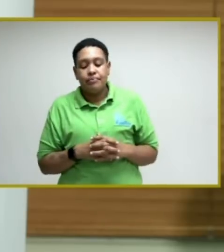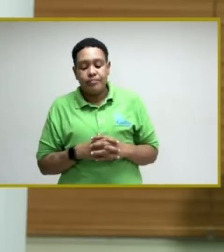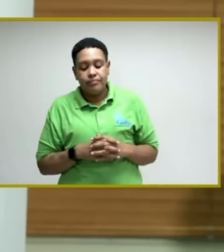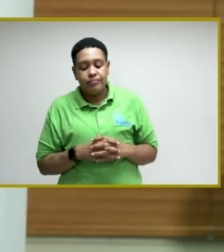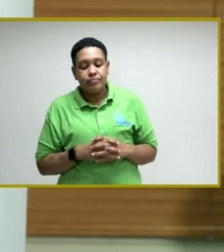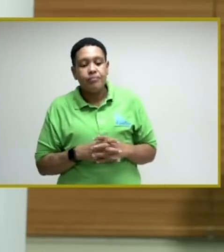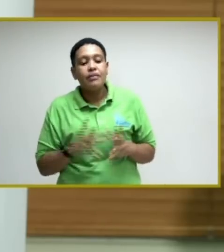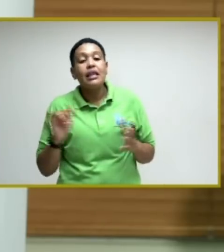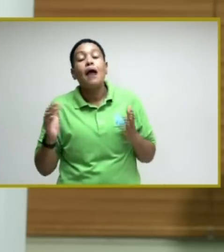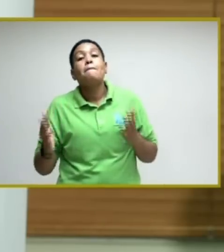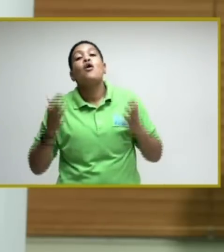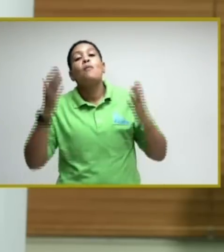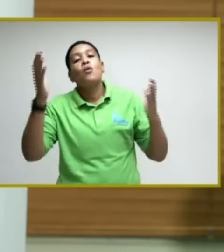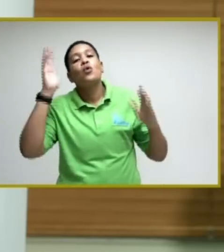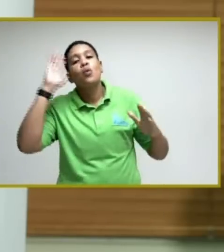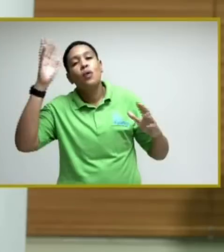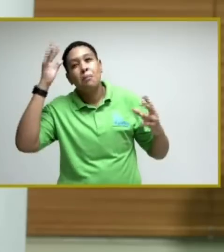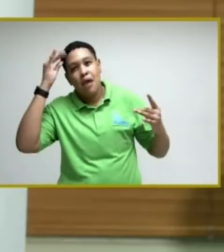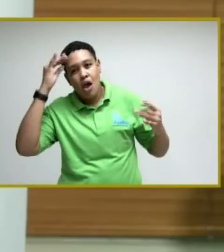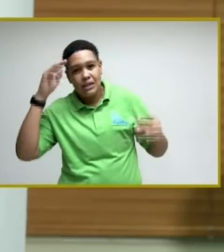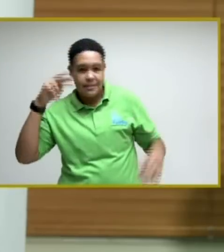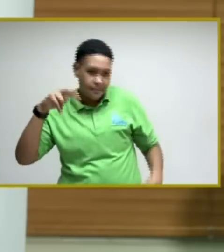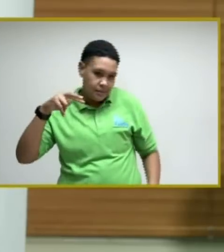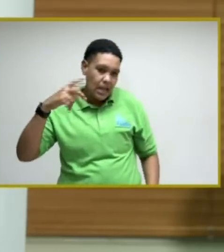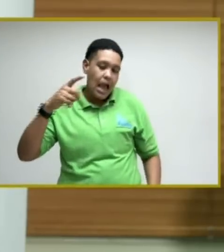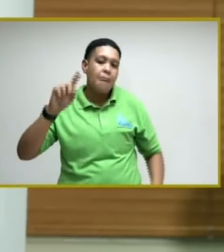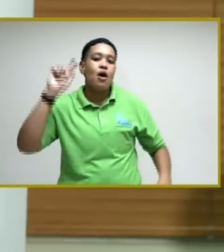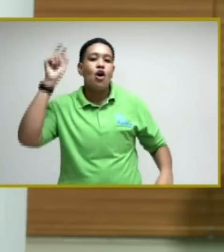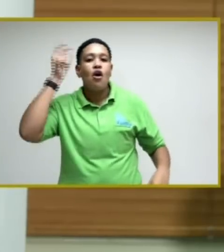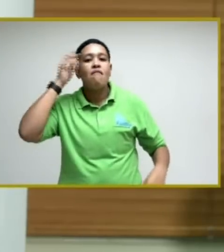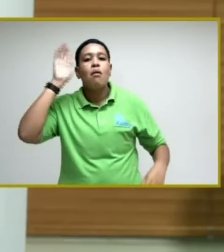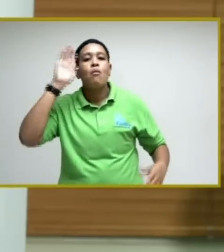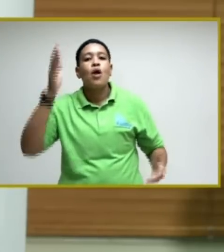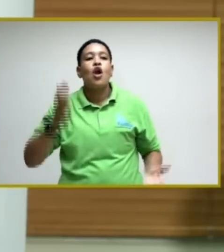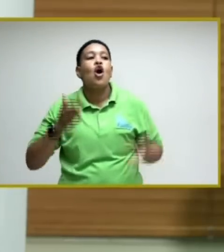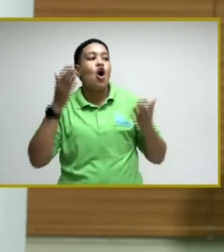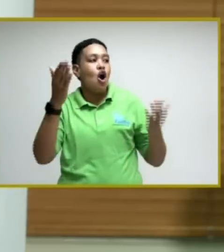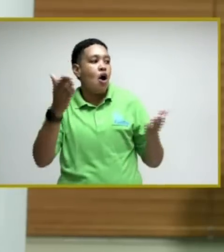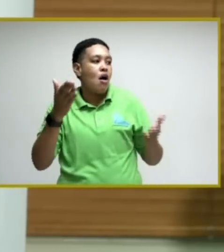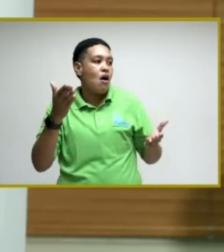That proposal will be considered, and the government will offer,